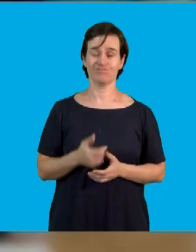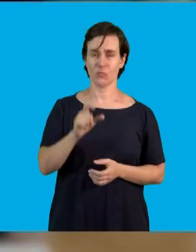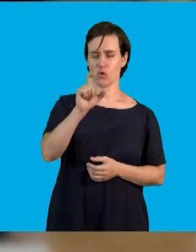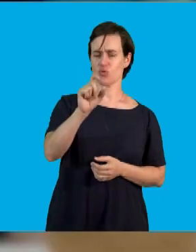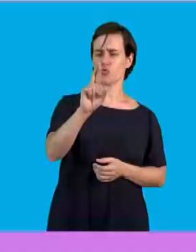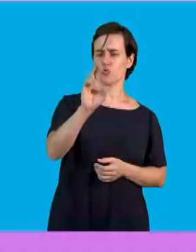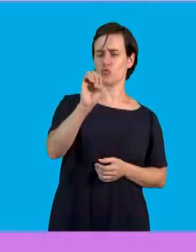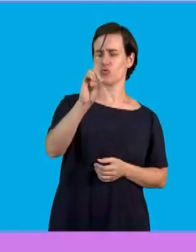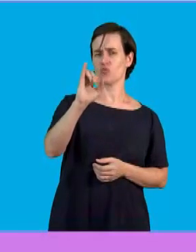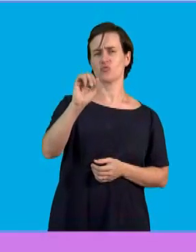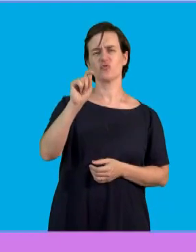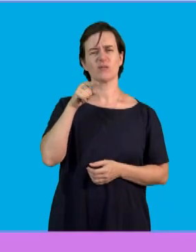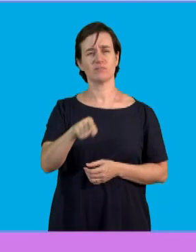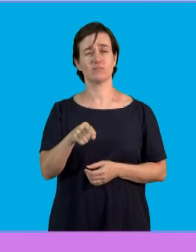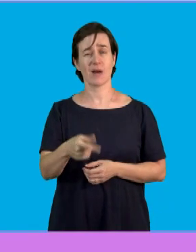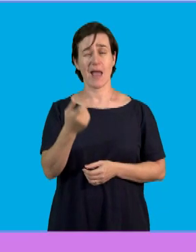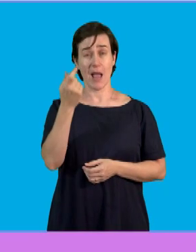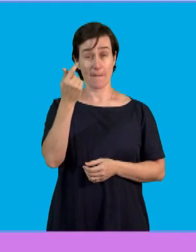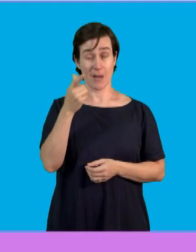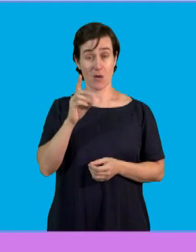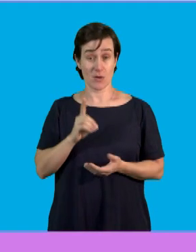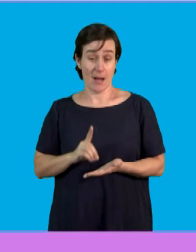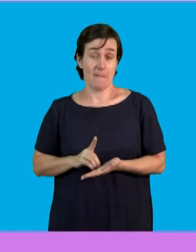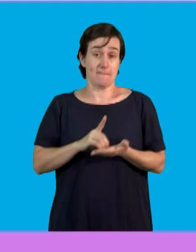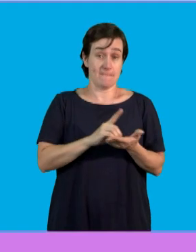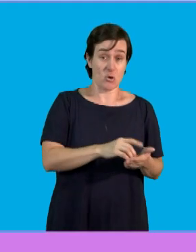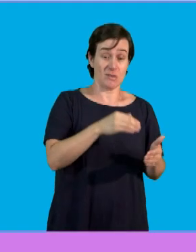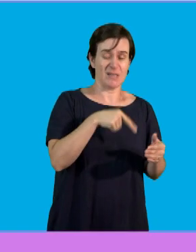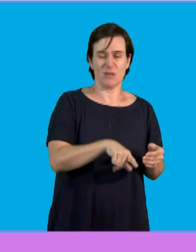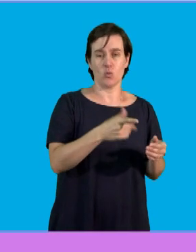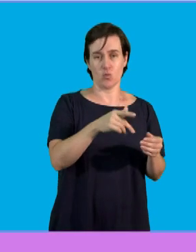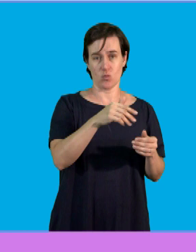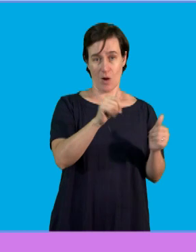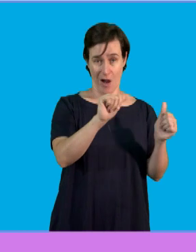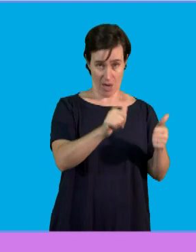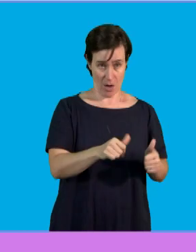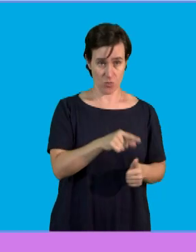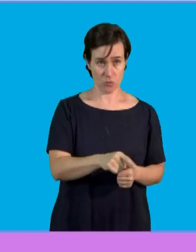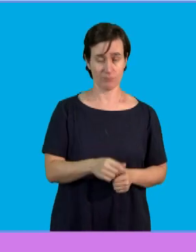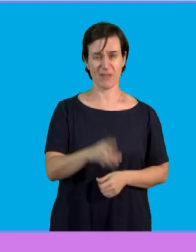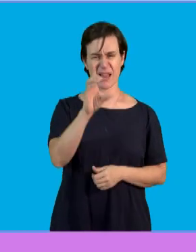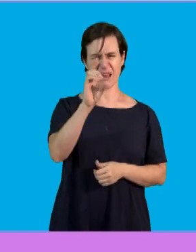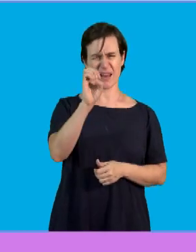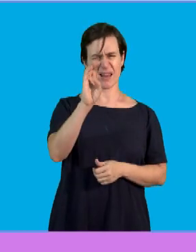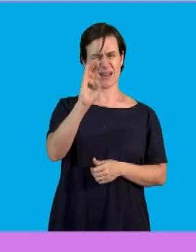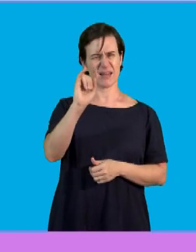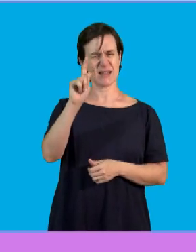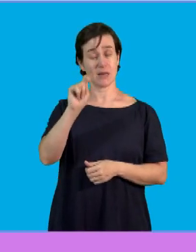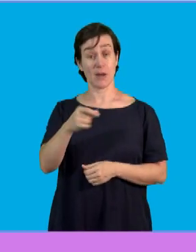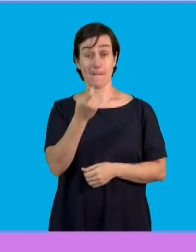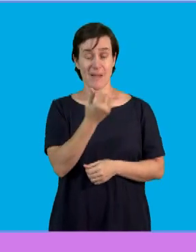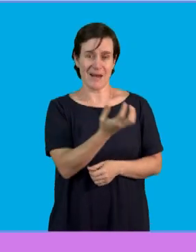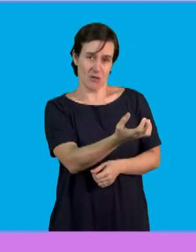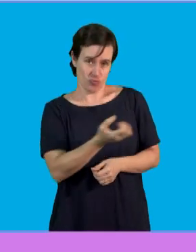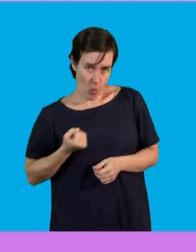Credit, it's an amount deposited into an account, as well as a debit, it's the money